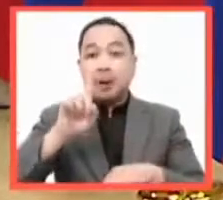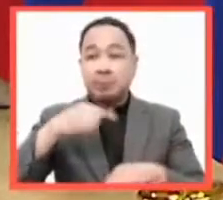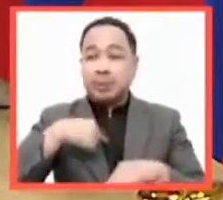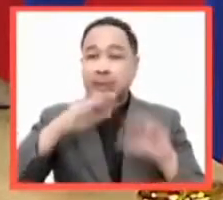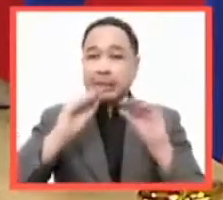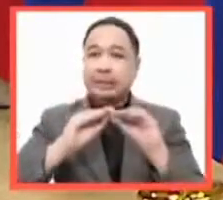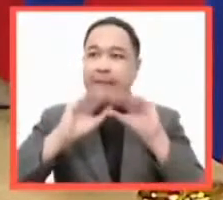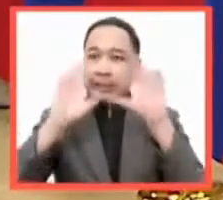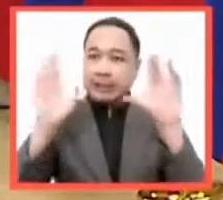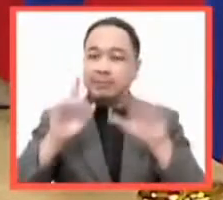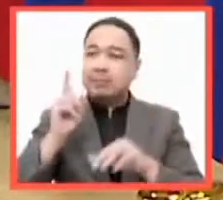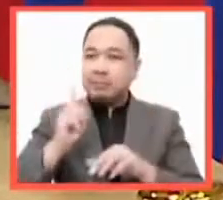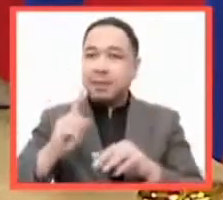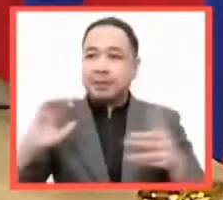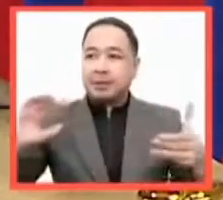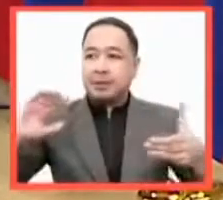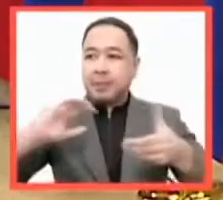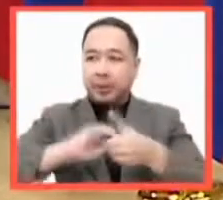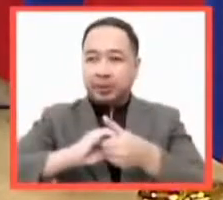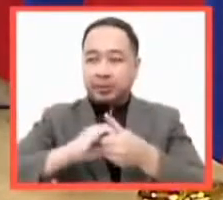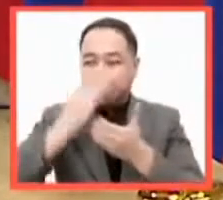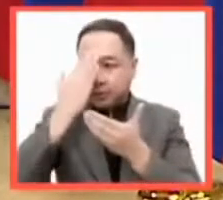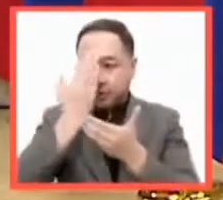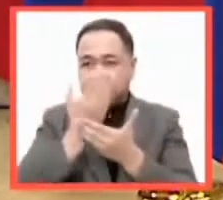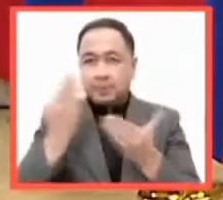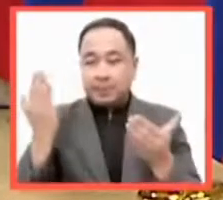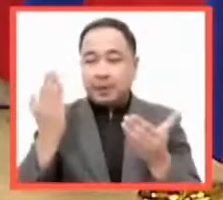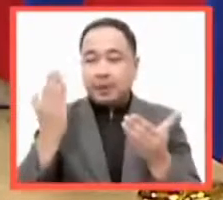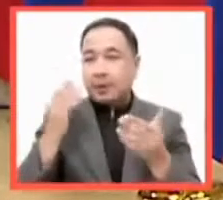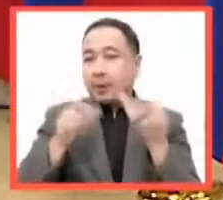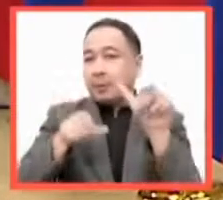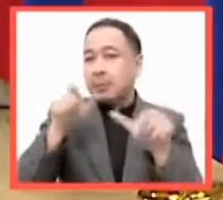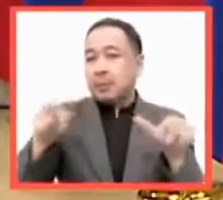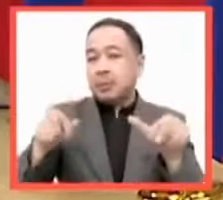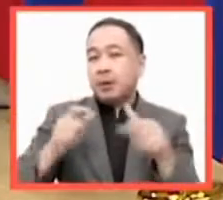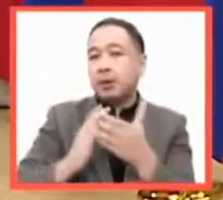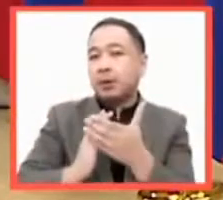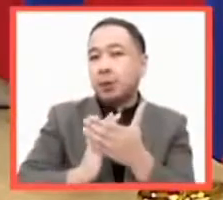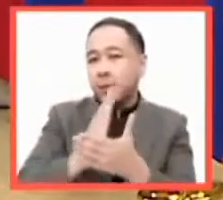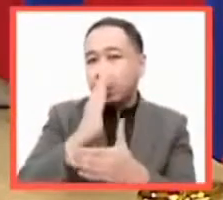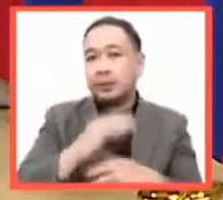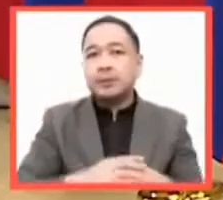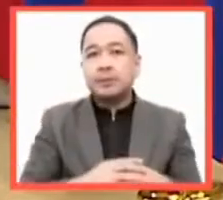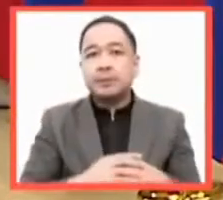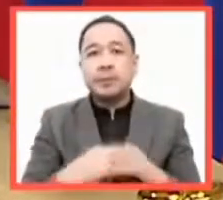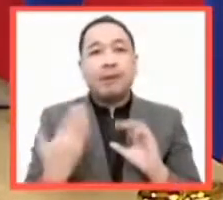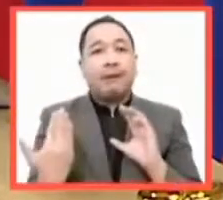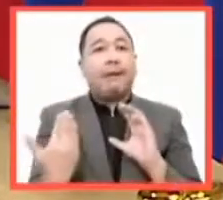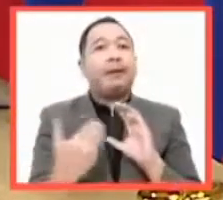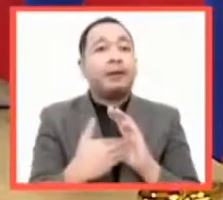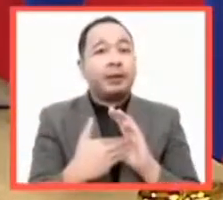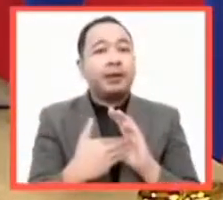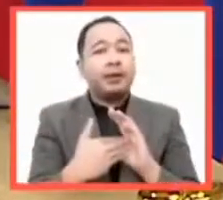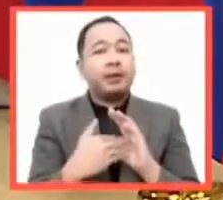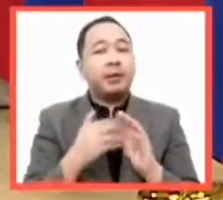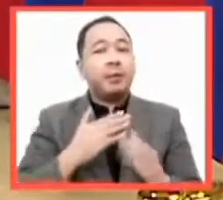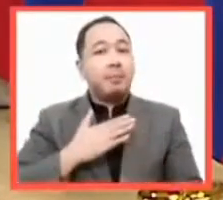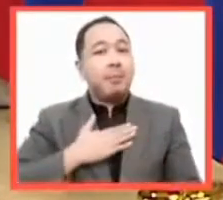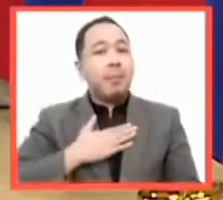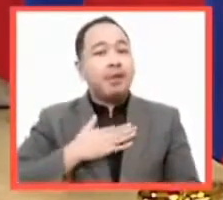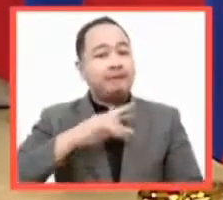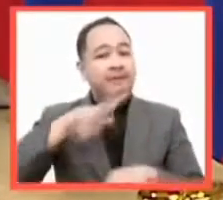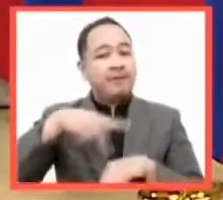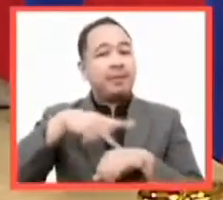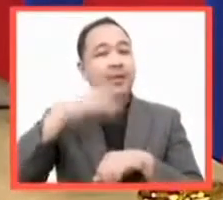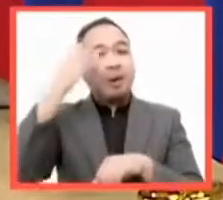mean is partnership that respects our people's agency. Let me say this again. My